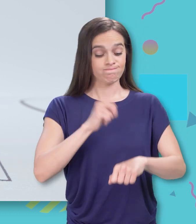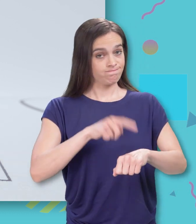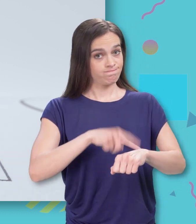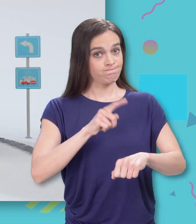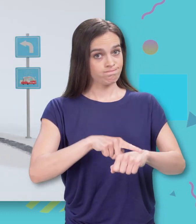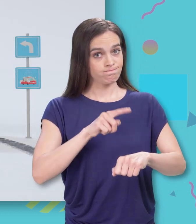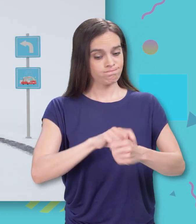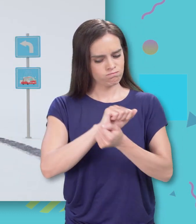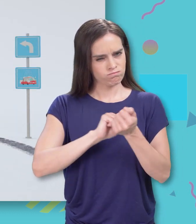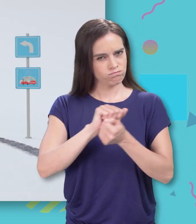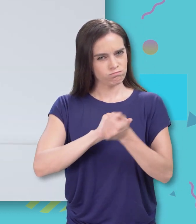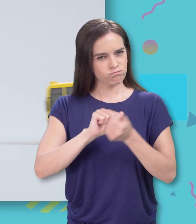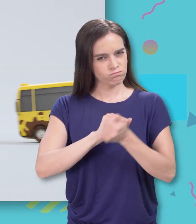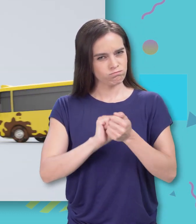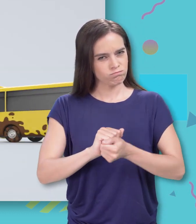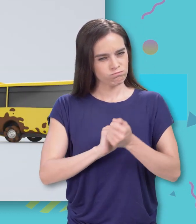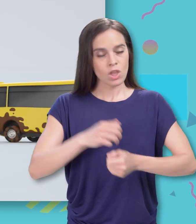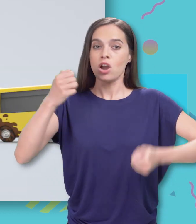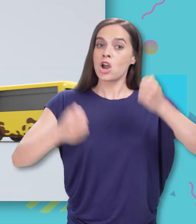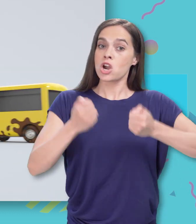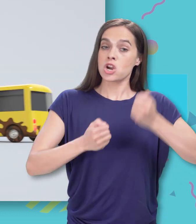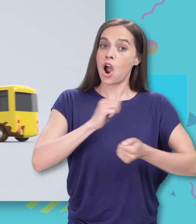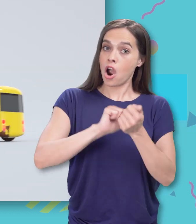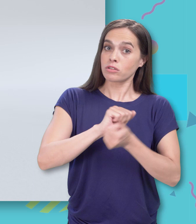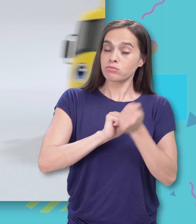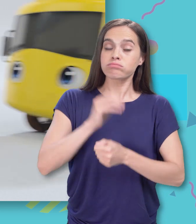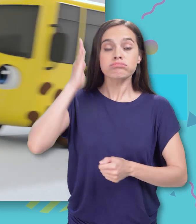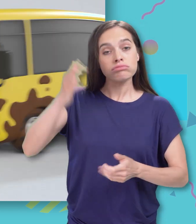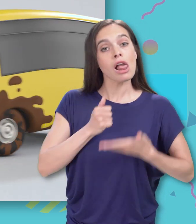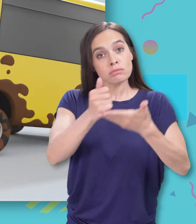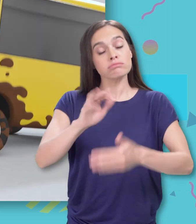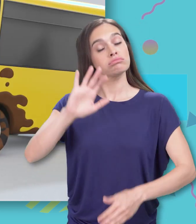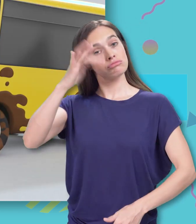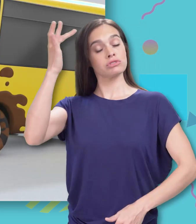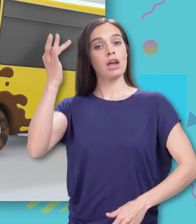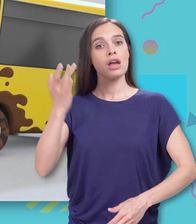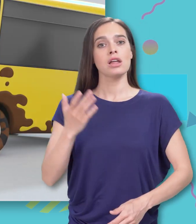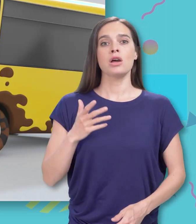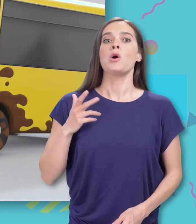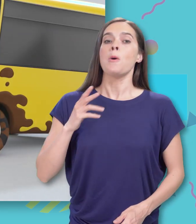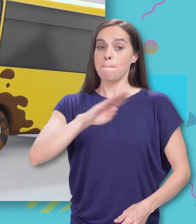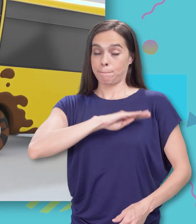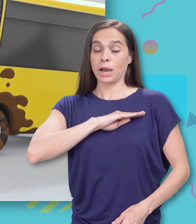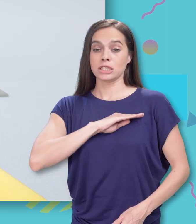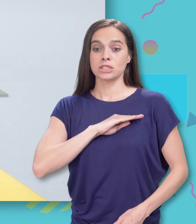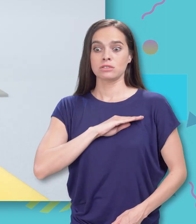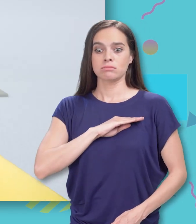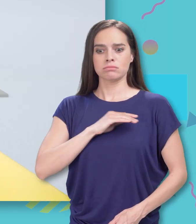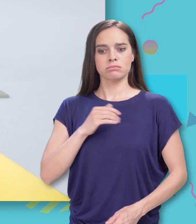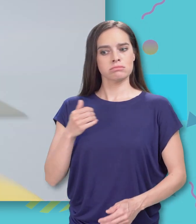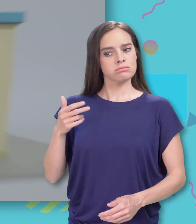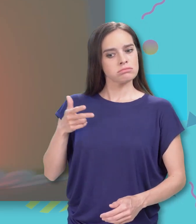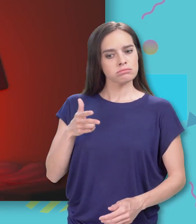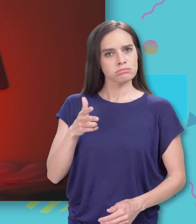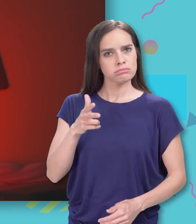wash the grime. Car wash will make Buster shine. Off to the car wash, Buster goes for a wash and a polish and a